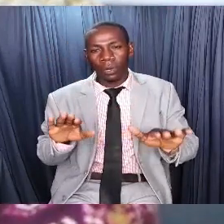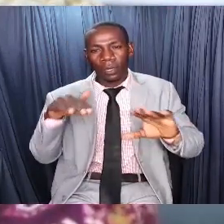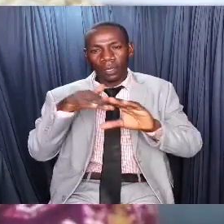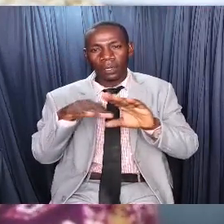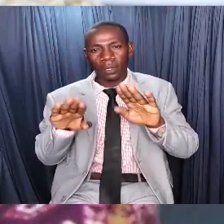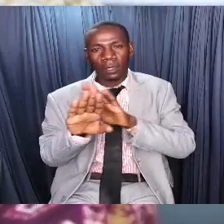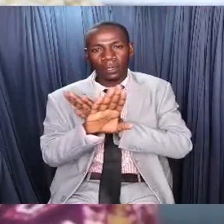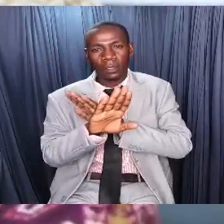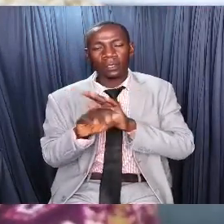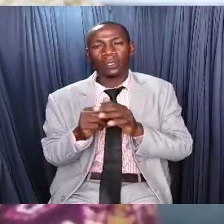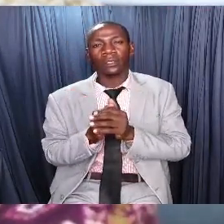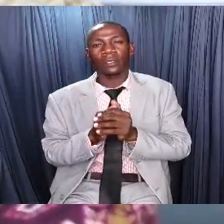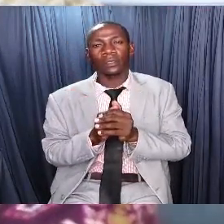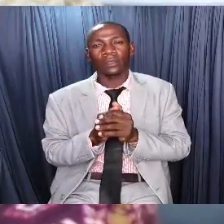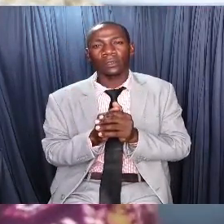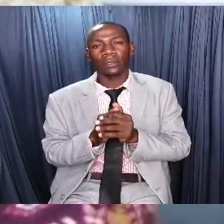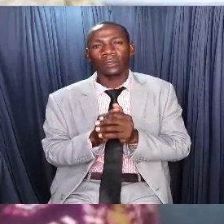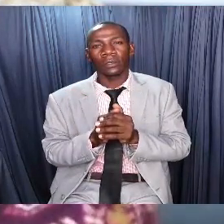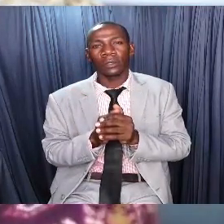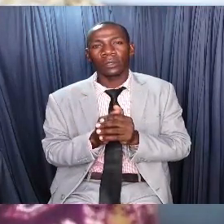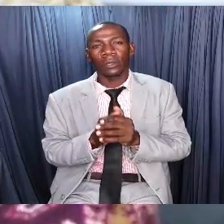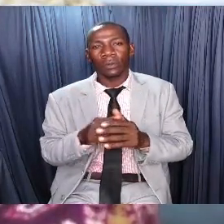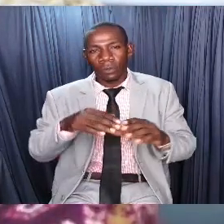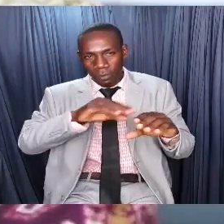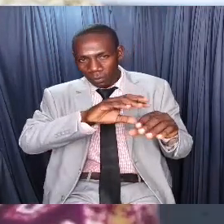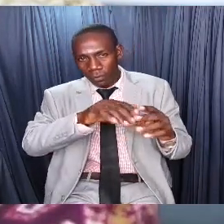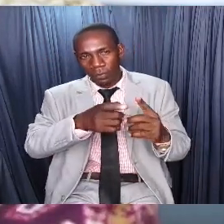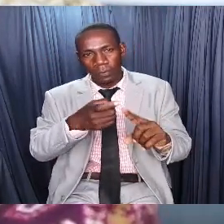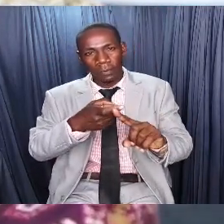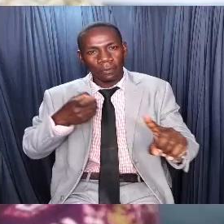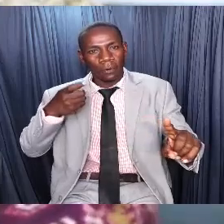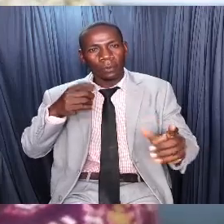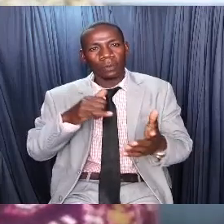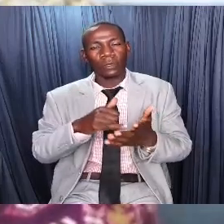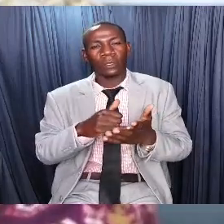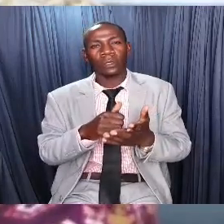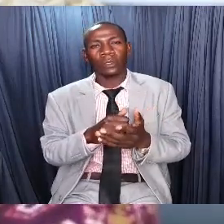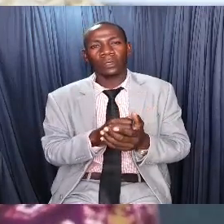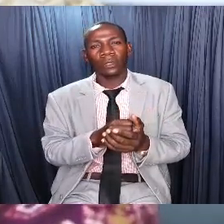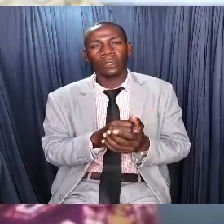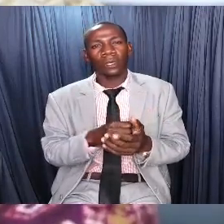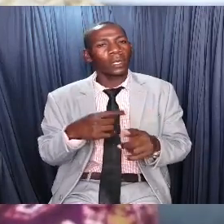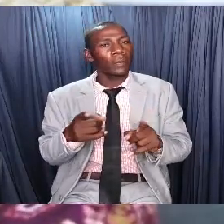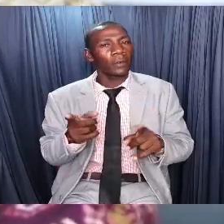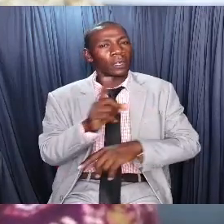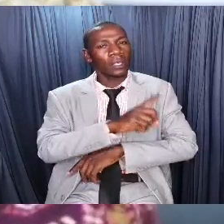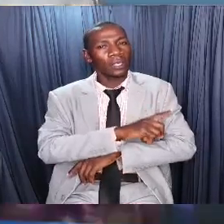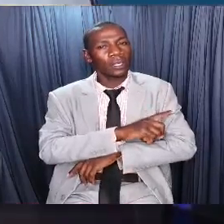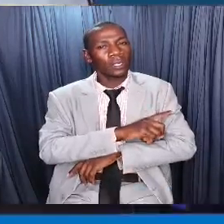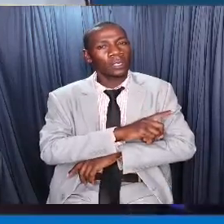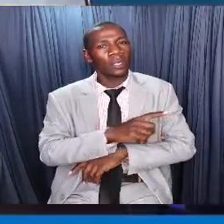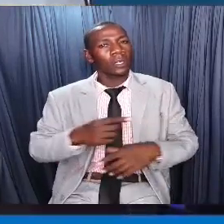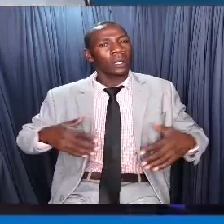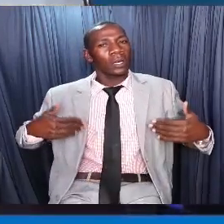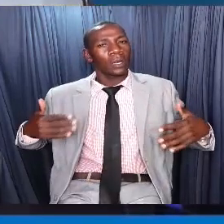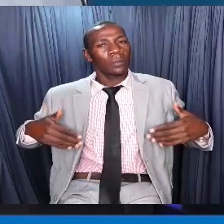were you walking in darkness? Kisha bila kutaka kutoka huko. Then suddenly you came out. Kila siku. Every day.